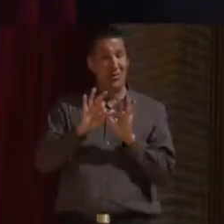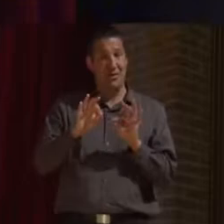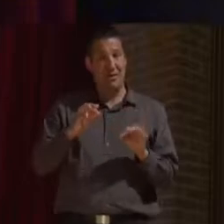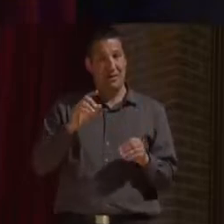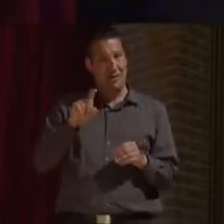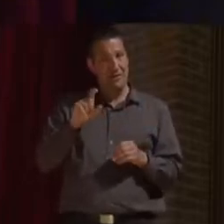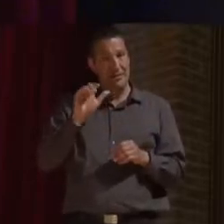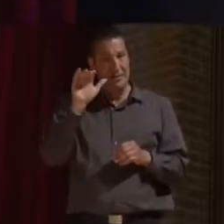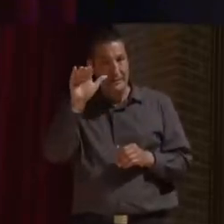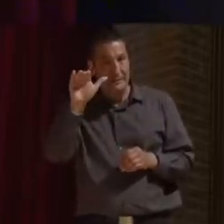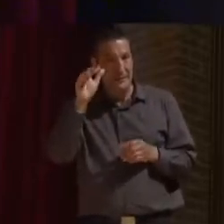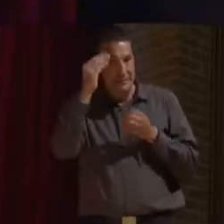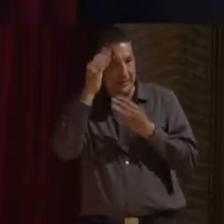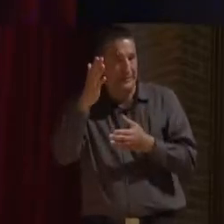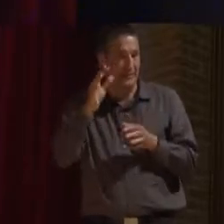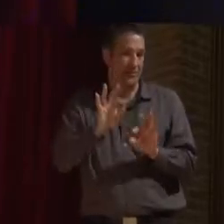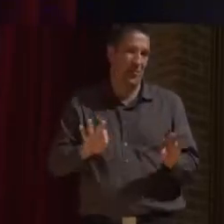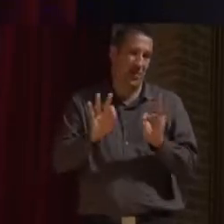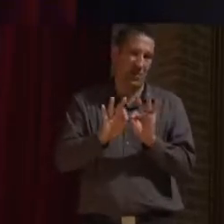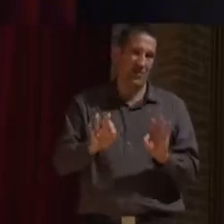individual.